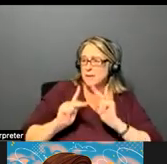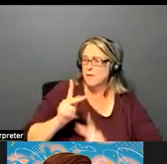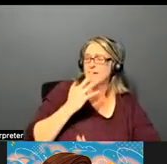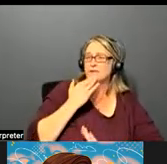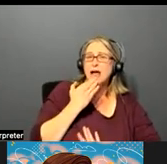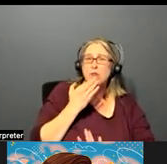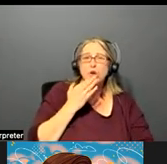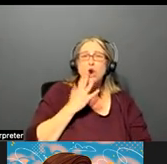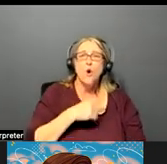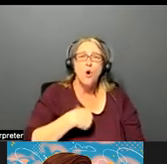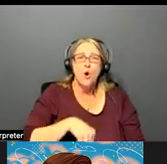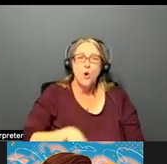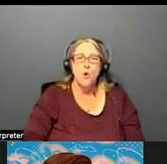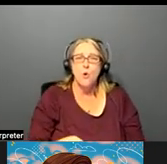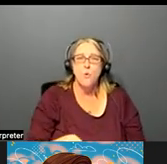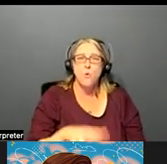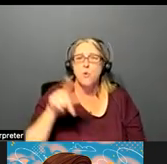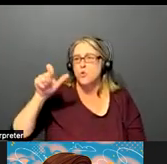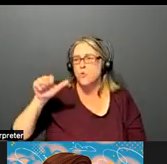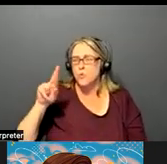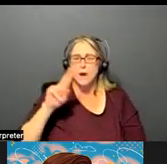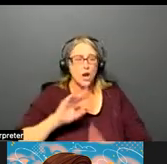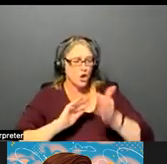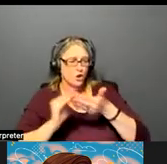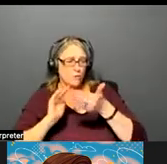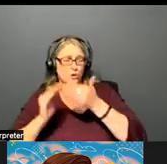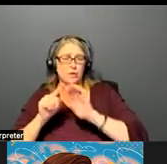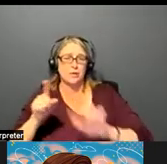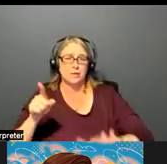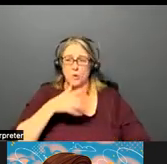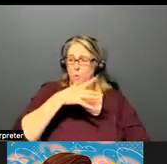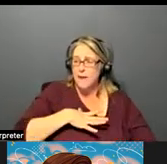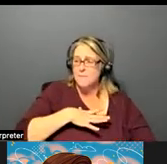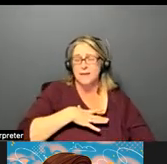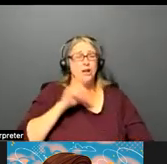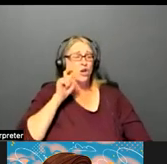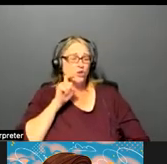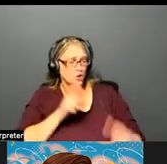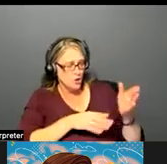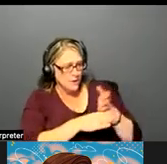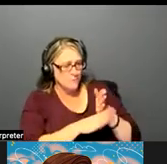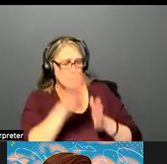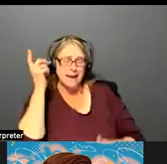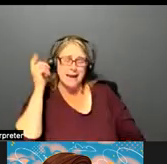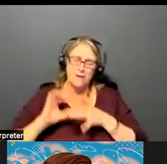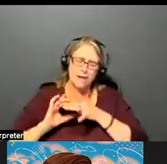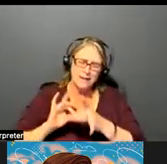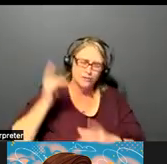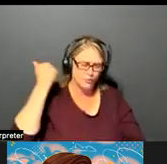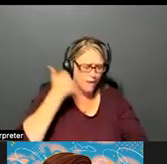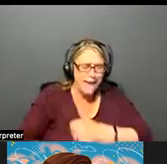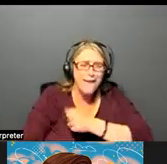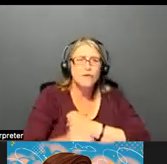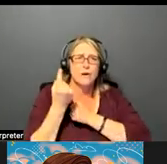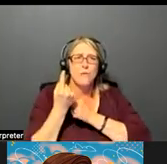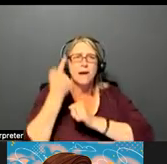queer communities or women or people of gender minorities, but intersectionality applies to everybody. Everyone